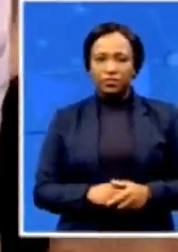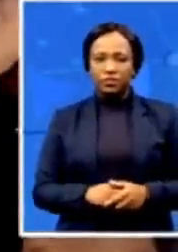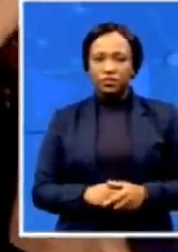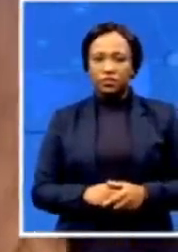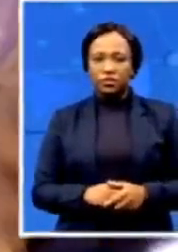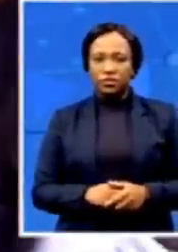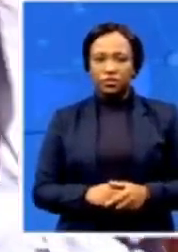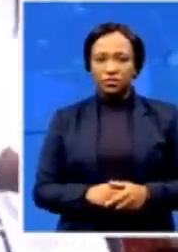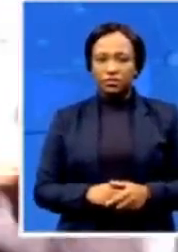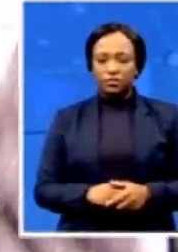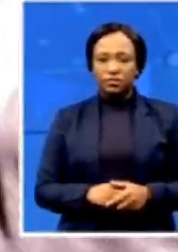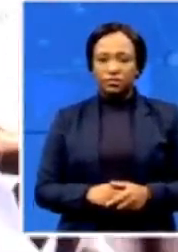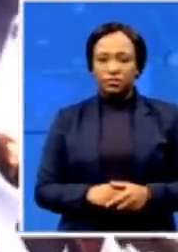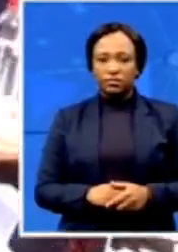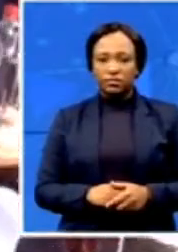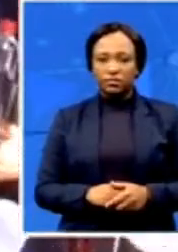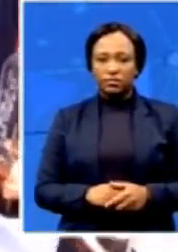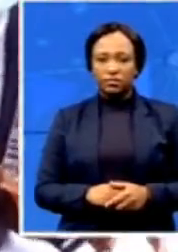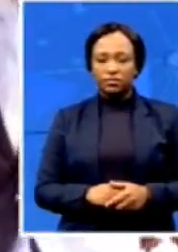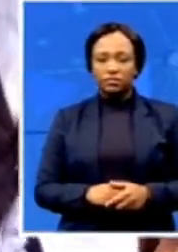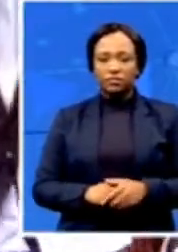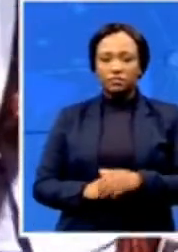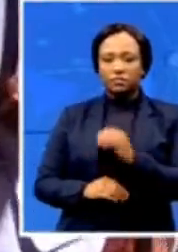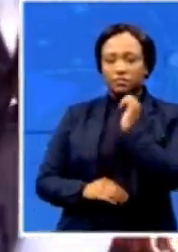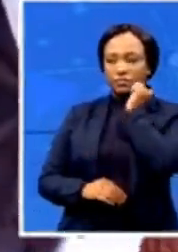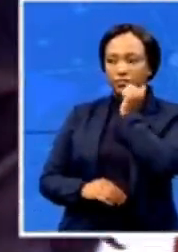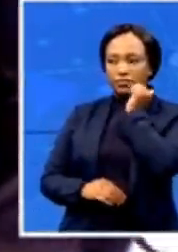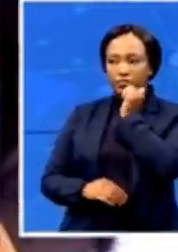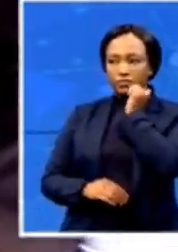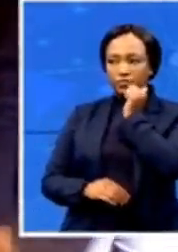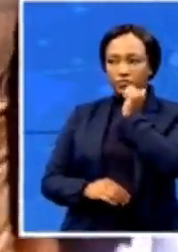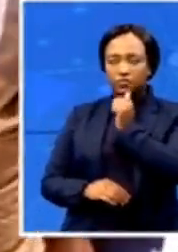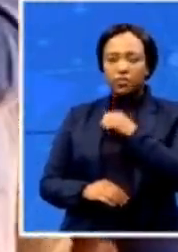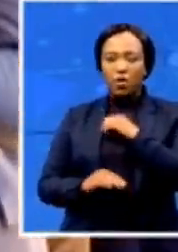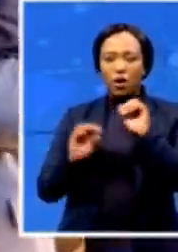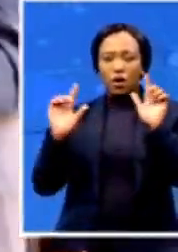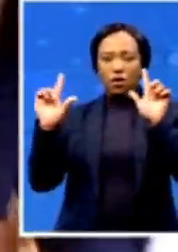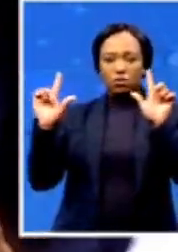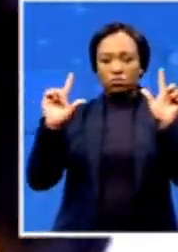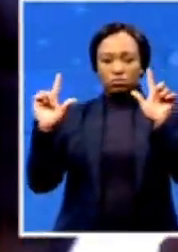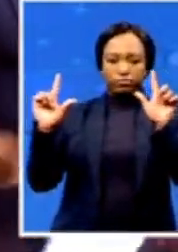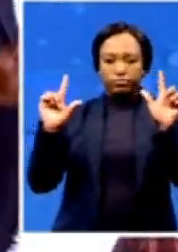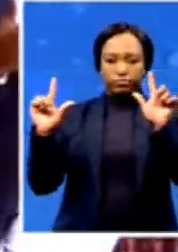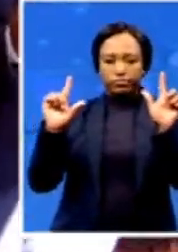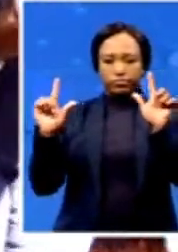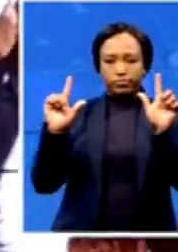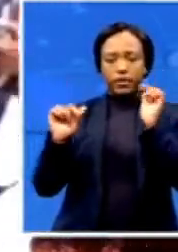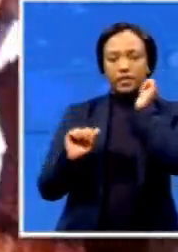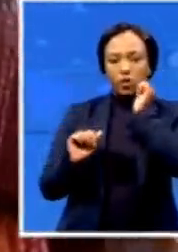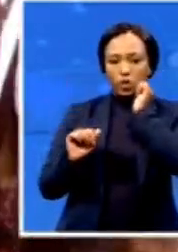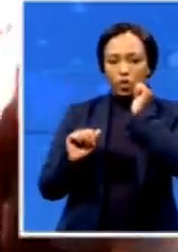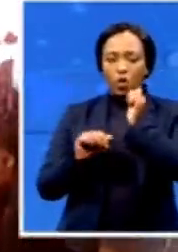We have to apologize for the shaky visuals as we are bringing you the minister doing a walkabout and